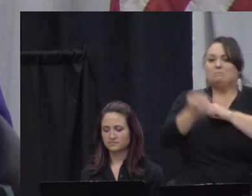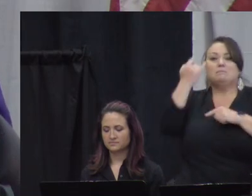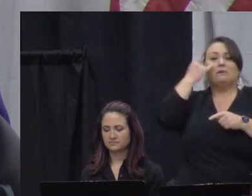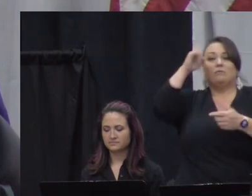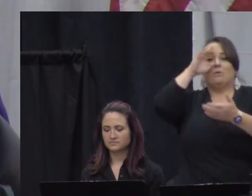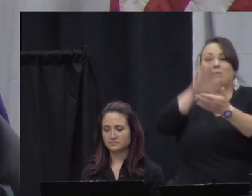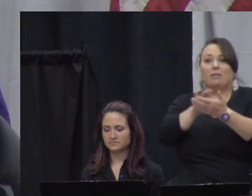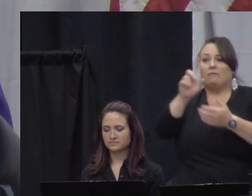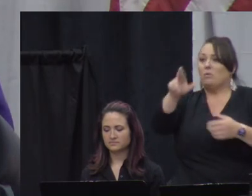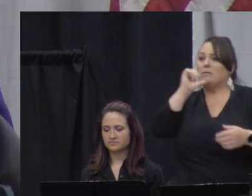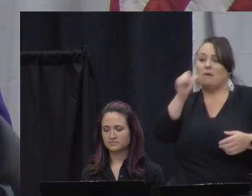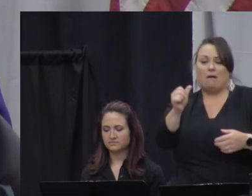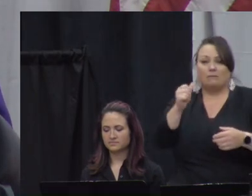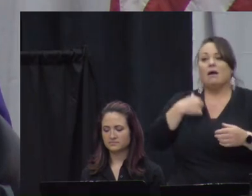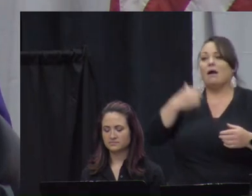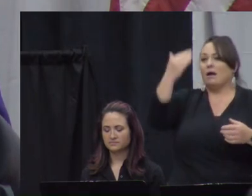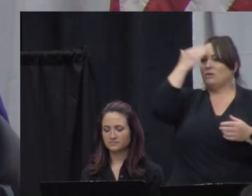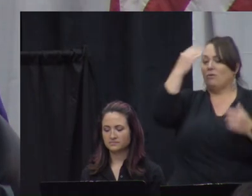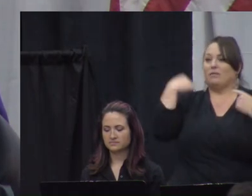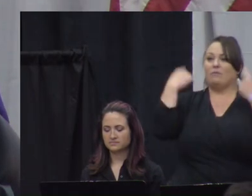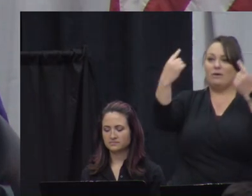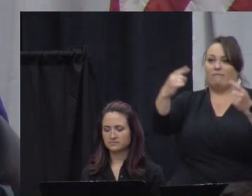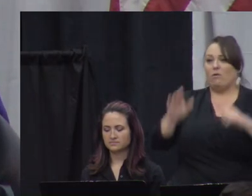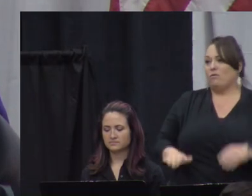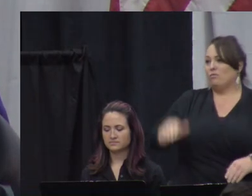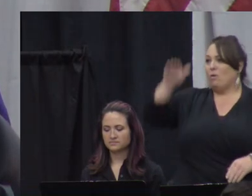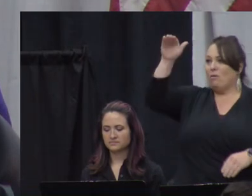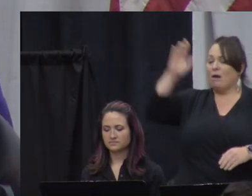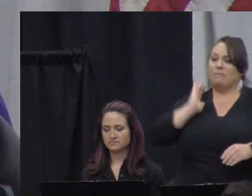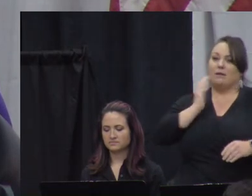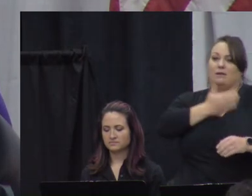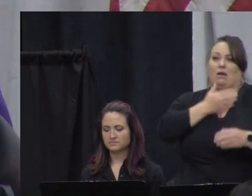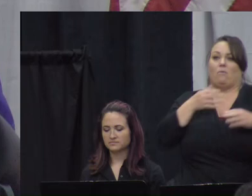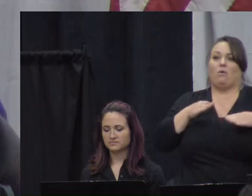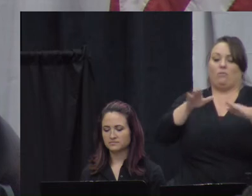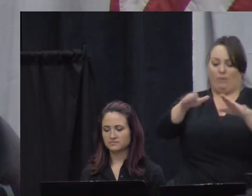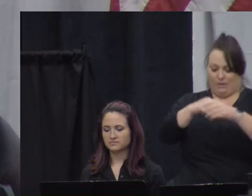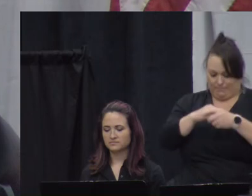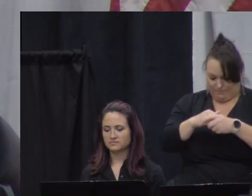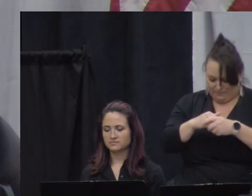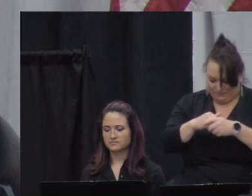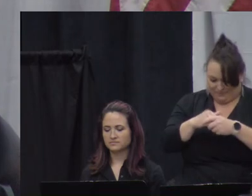you believe me or not, I know that we have all grown up in our own way.